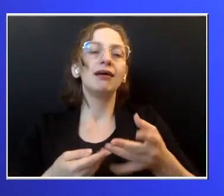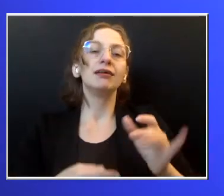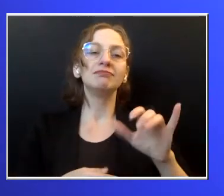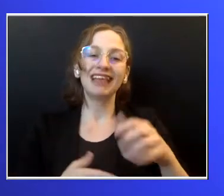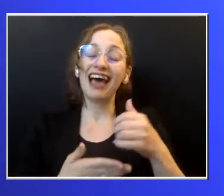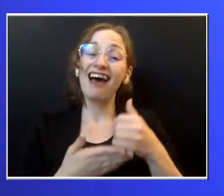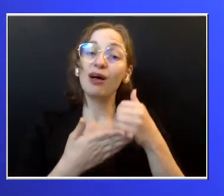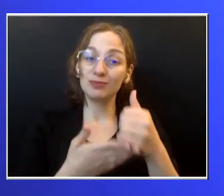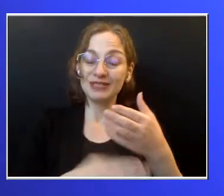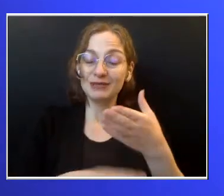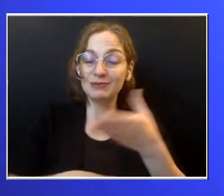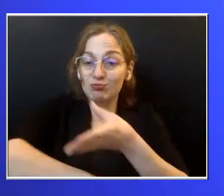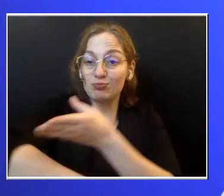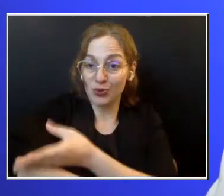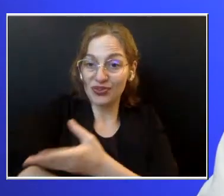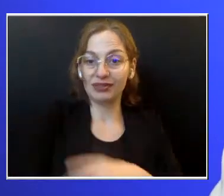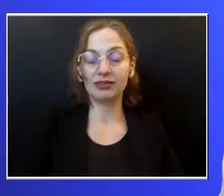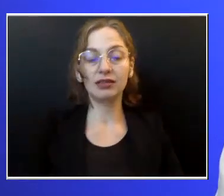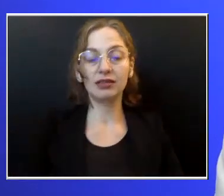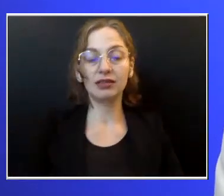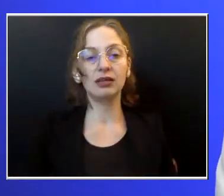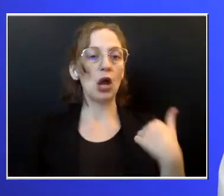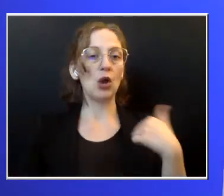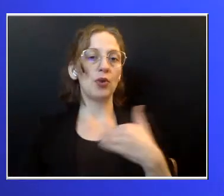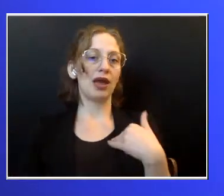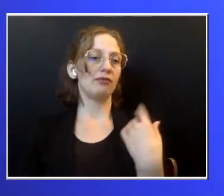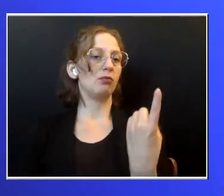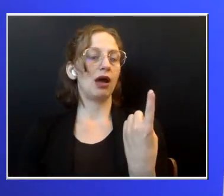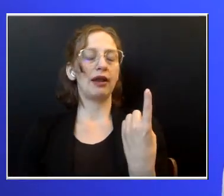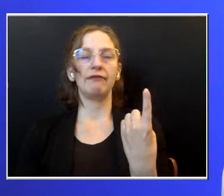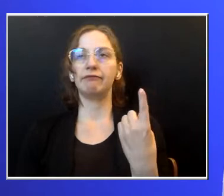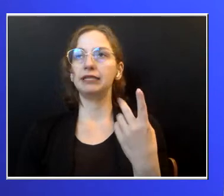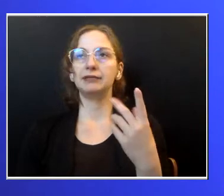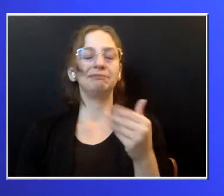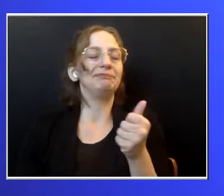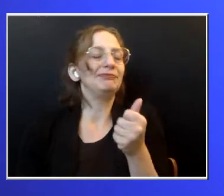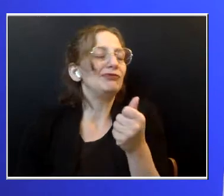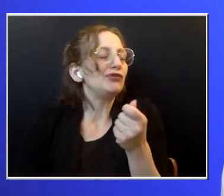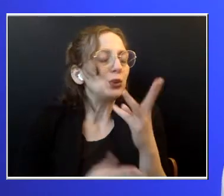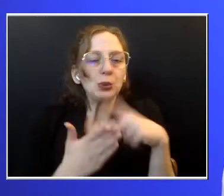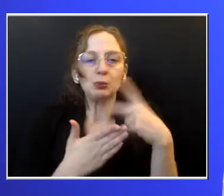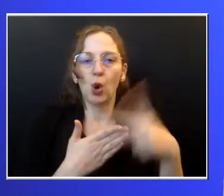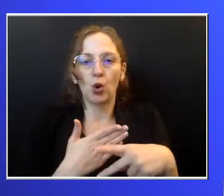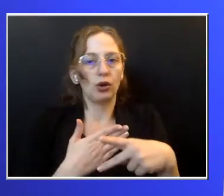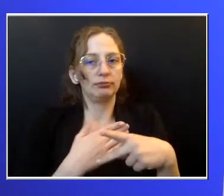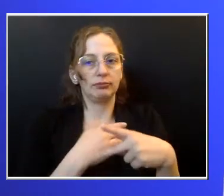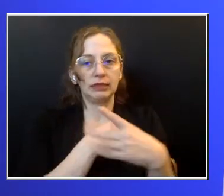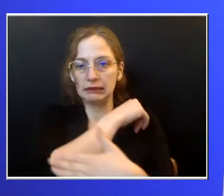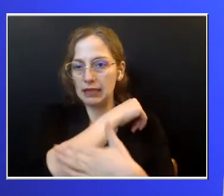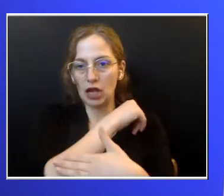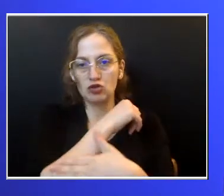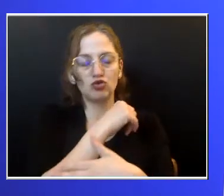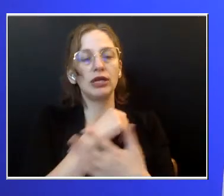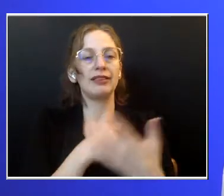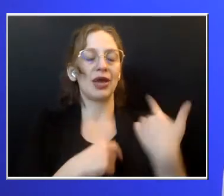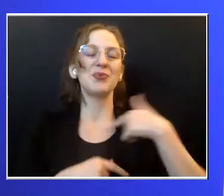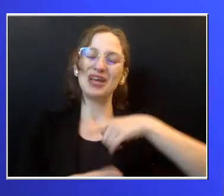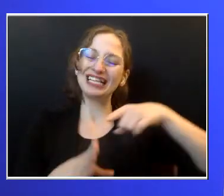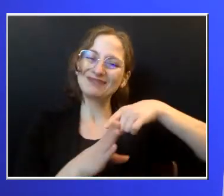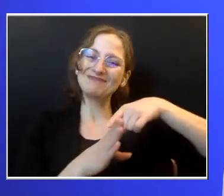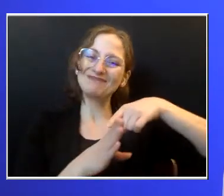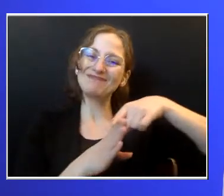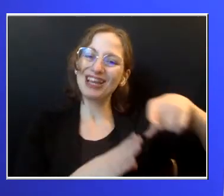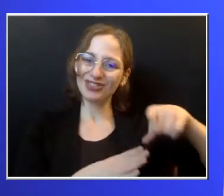few programs really around the country that specializes in lymphedema treatment as well, and does what we refer